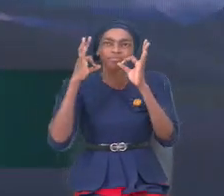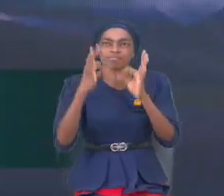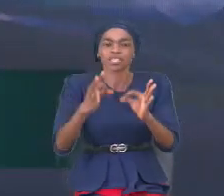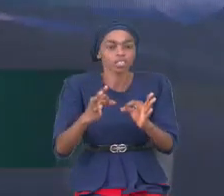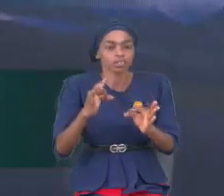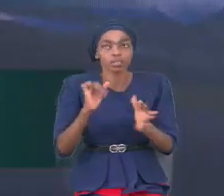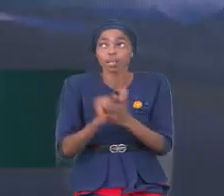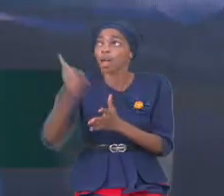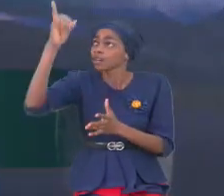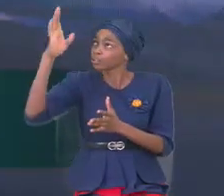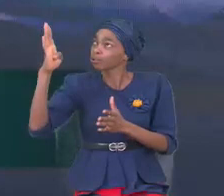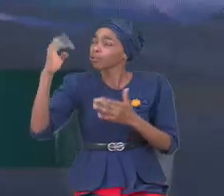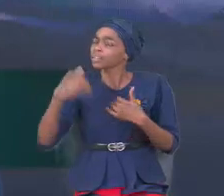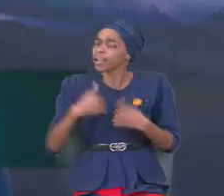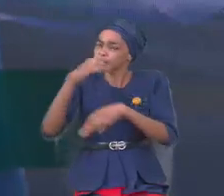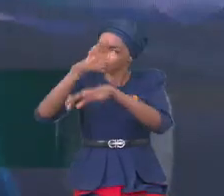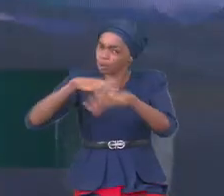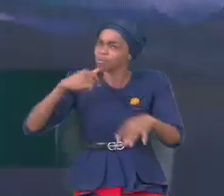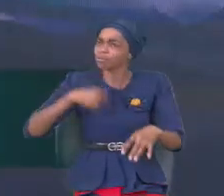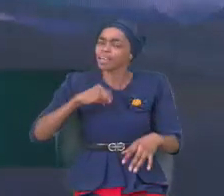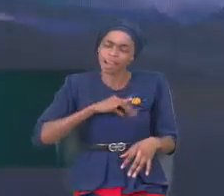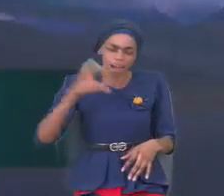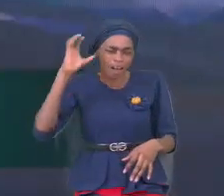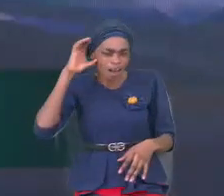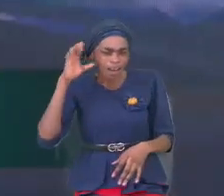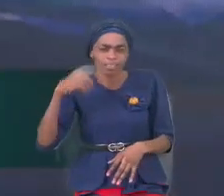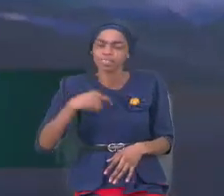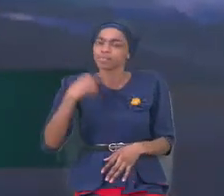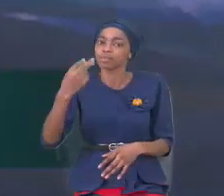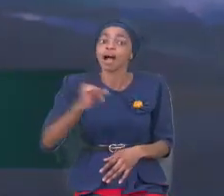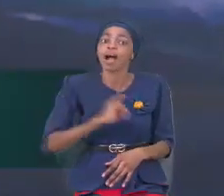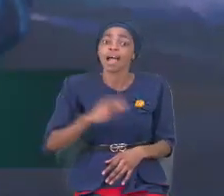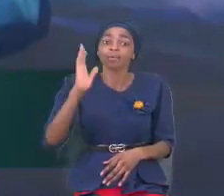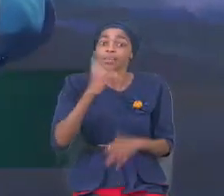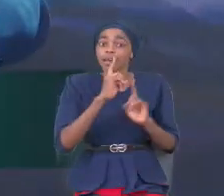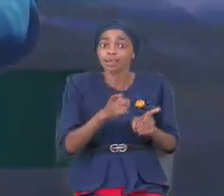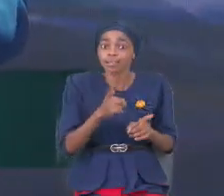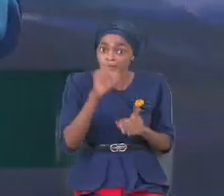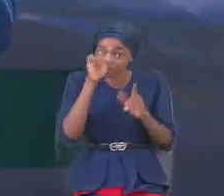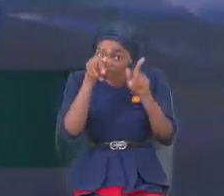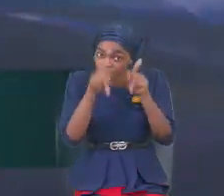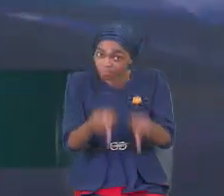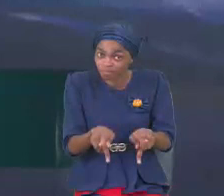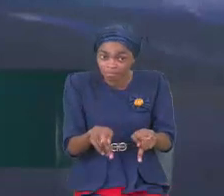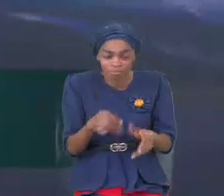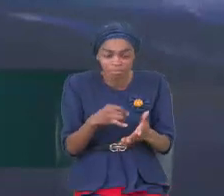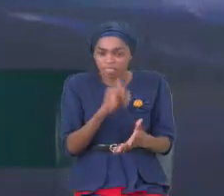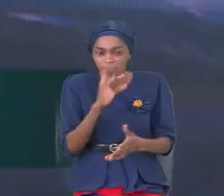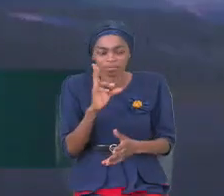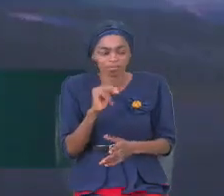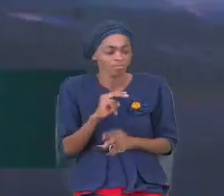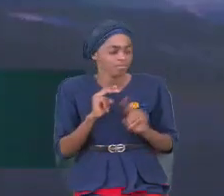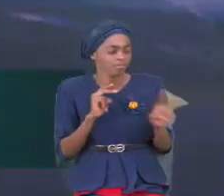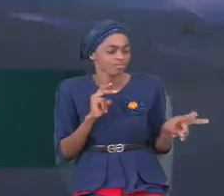voice, I will answer. By yourself, there's no point looking here, looking there, looking